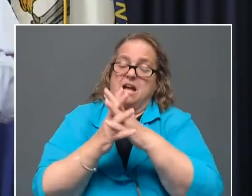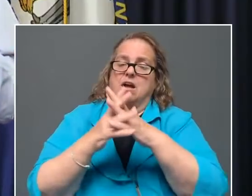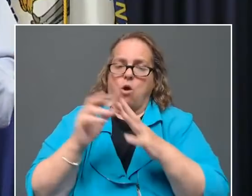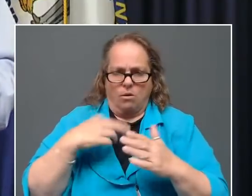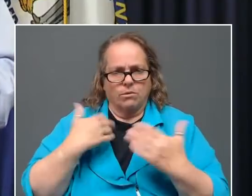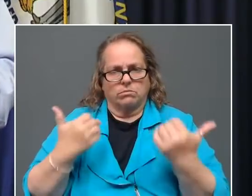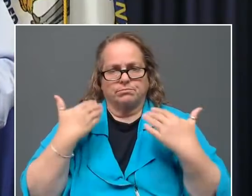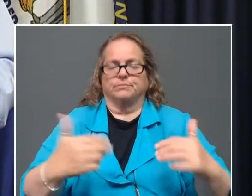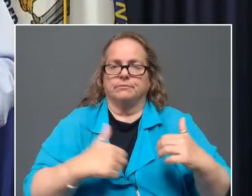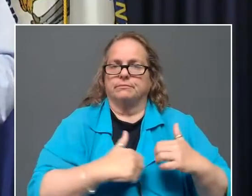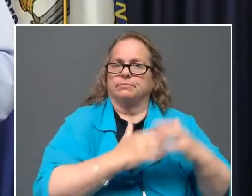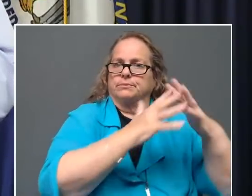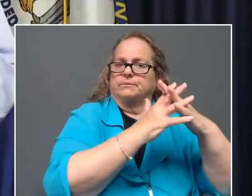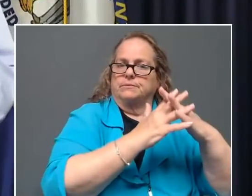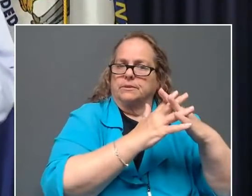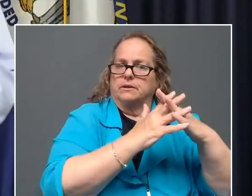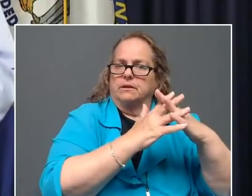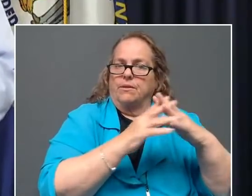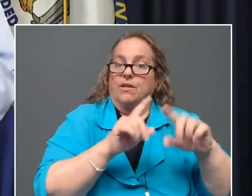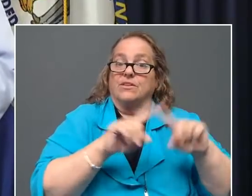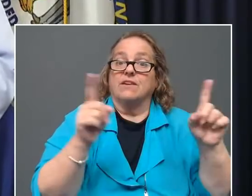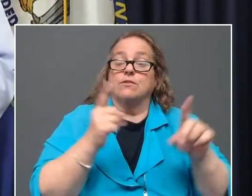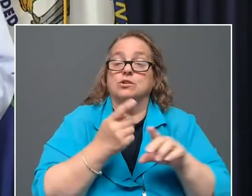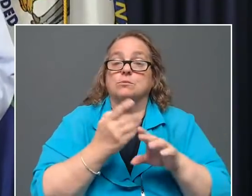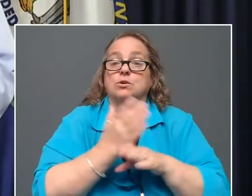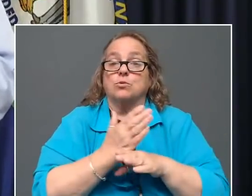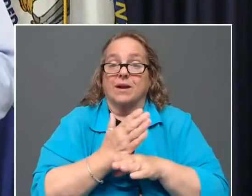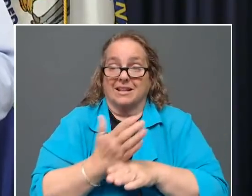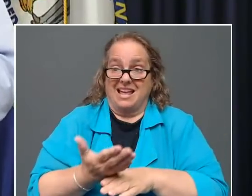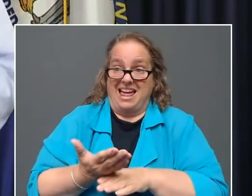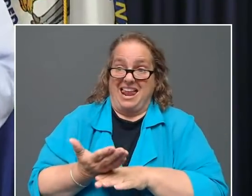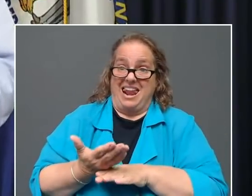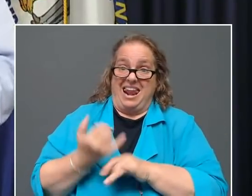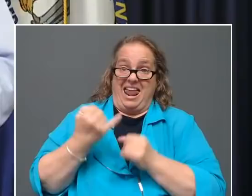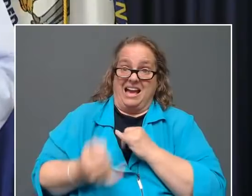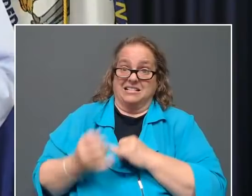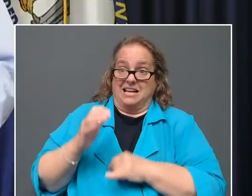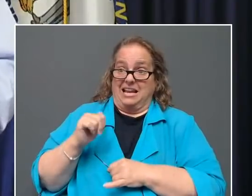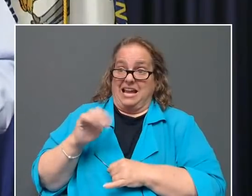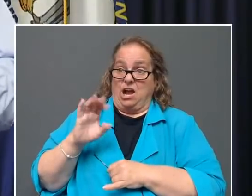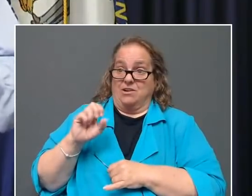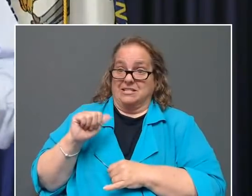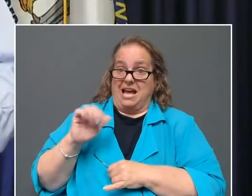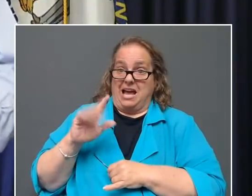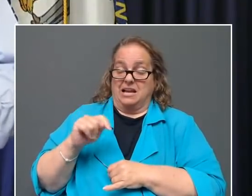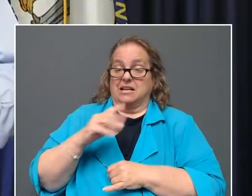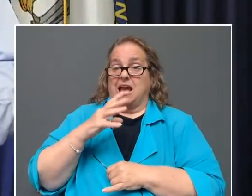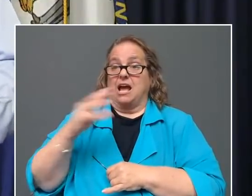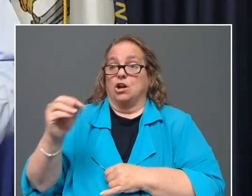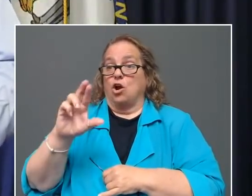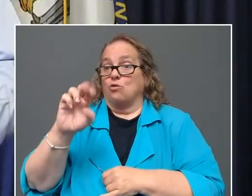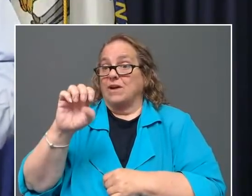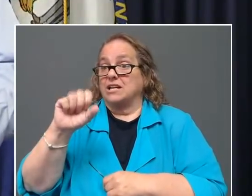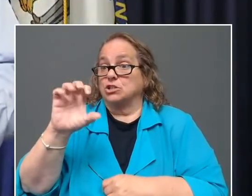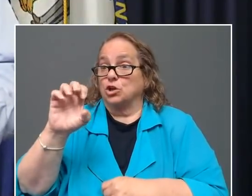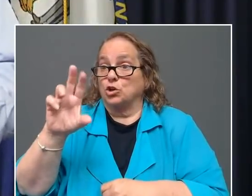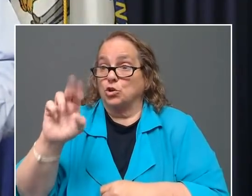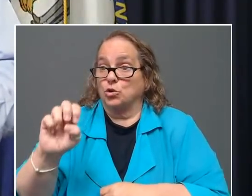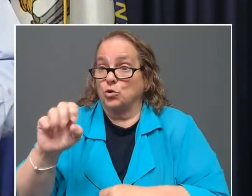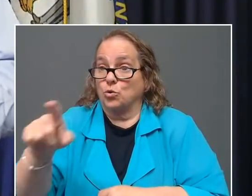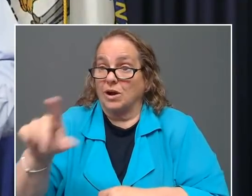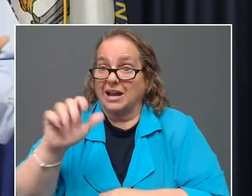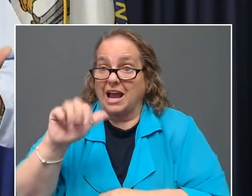CARES Act and before the American Rescue Act and what we're hearing from businesses now is night and day. And I'm truly excited about the economy in front of